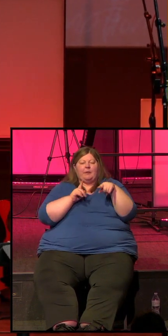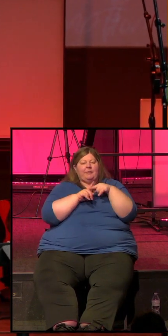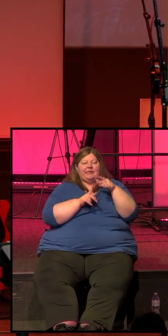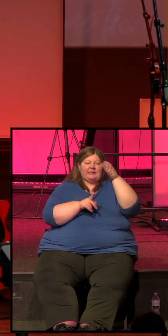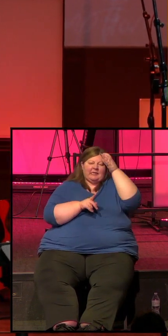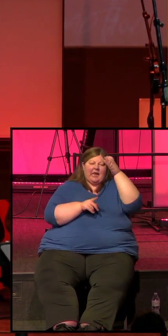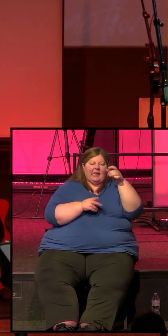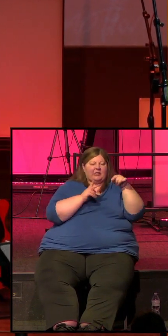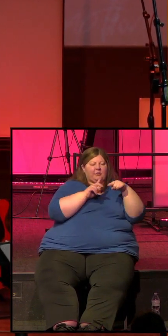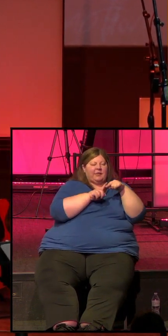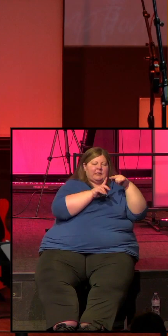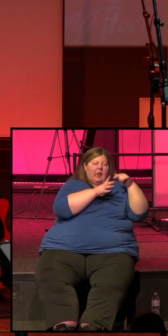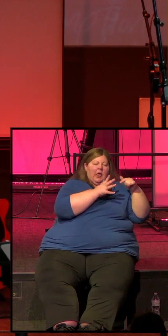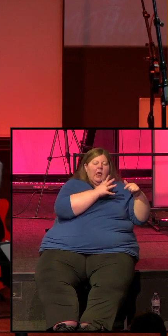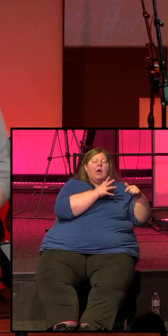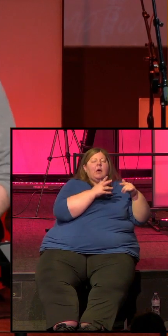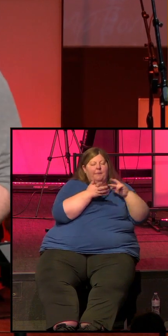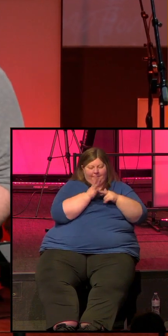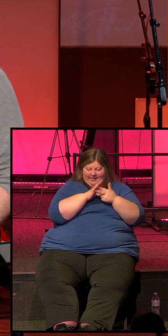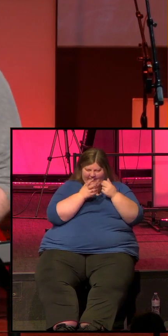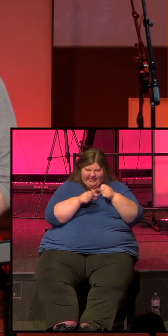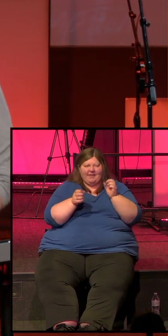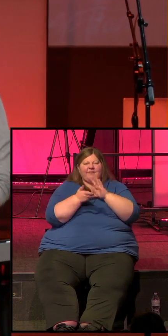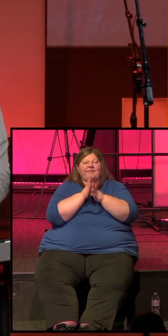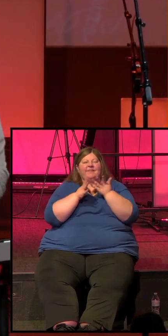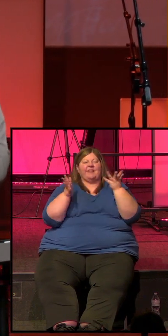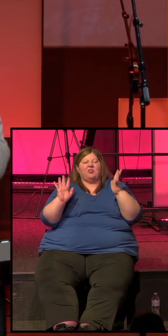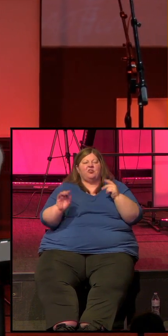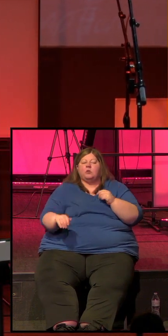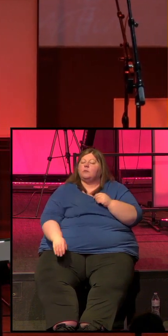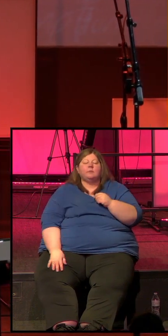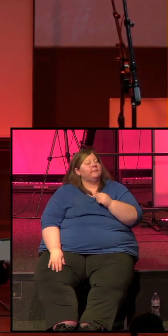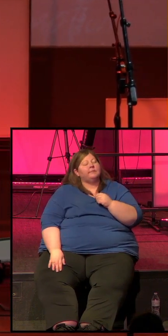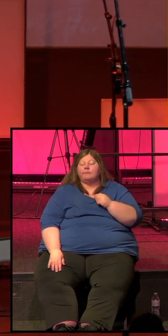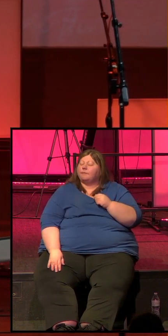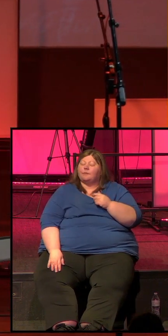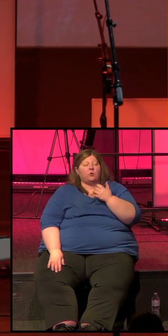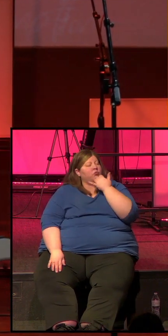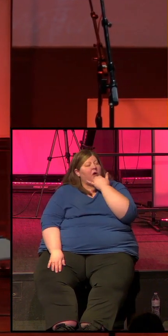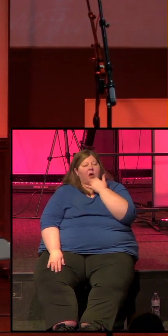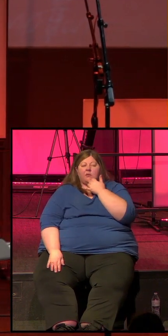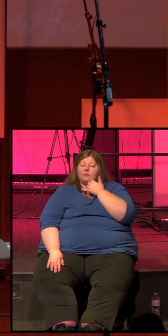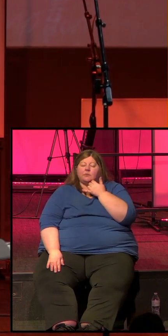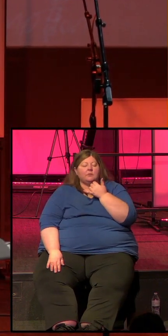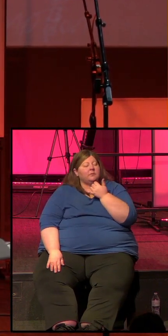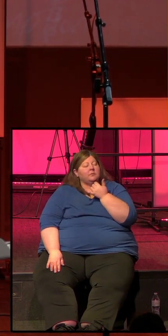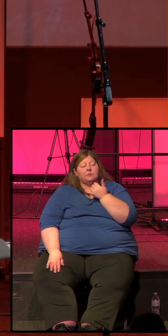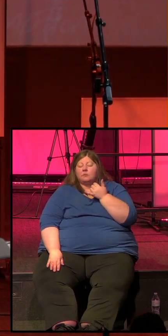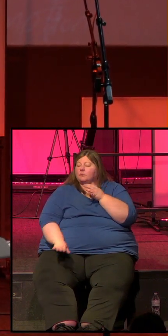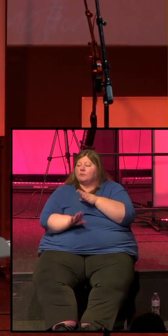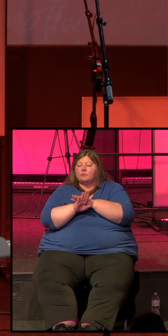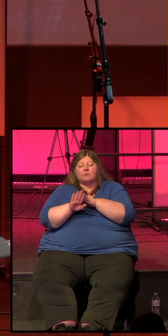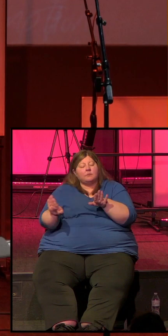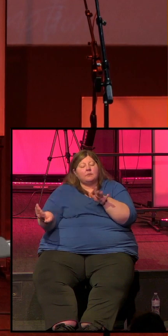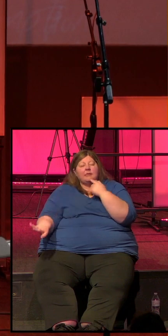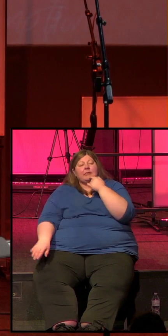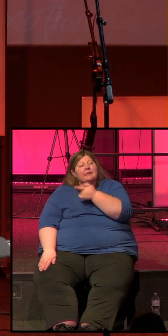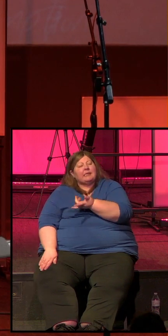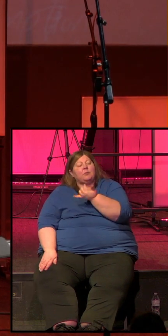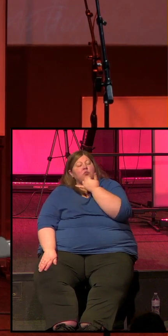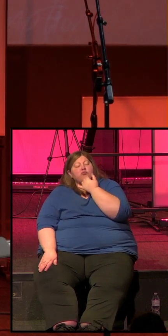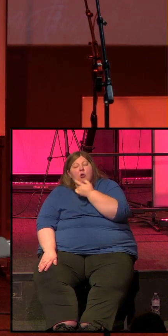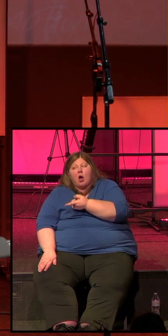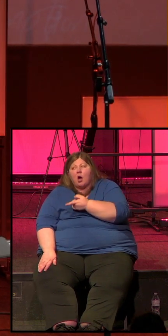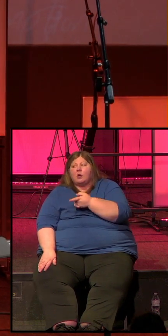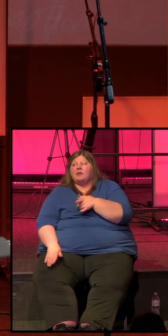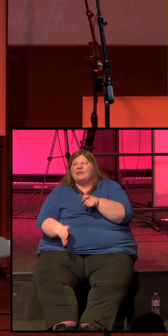equals salvation. And they're wrong. They were wrong. Paul tells them they were wrong. I mean, Paul is writing this from